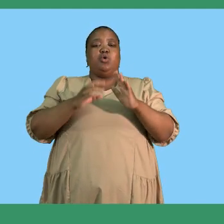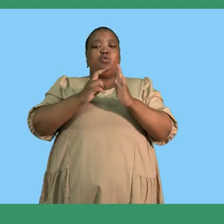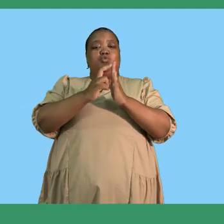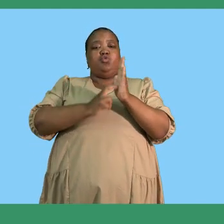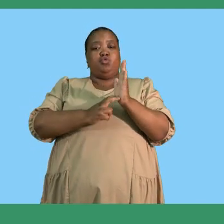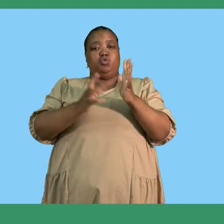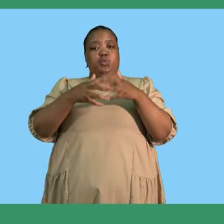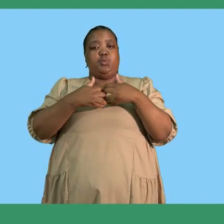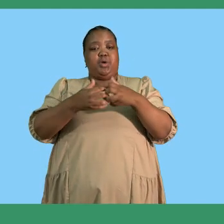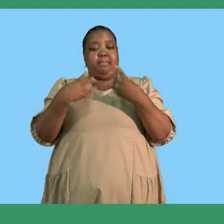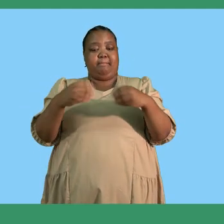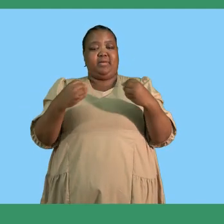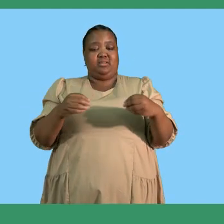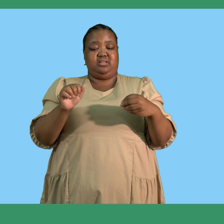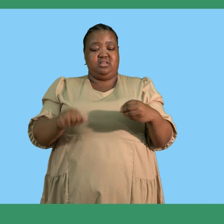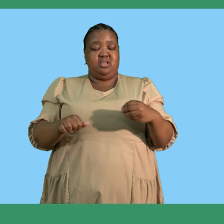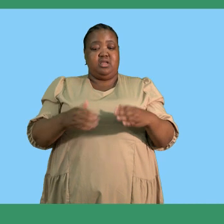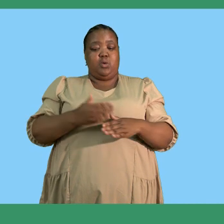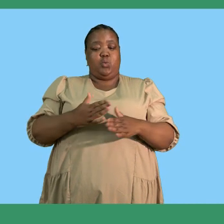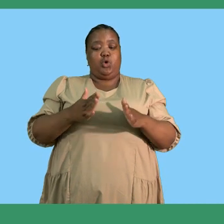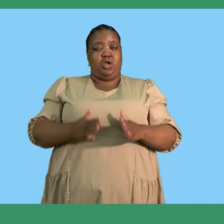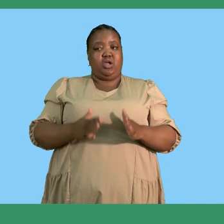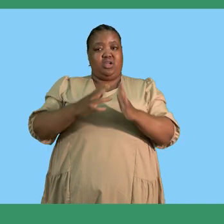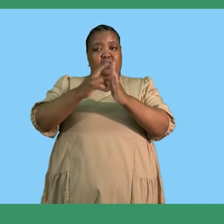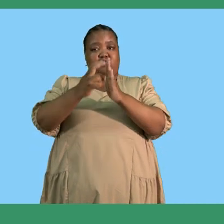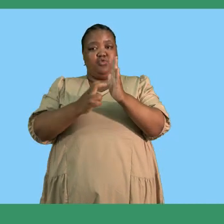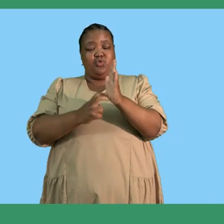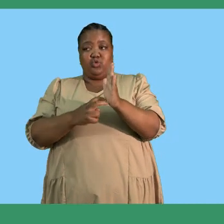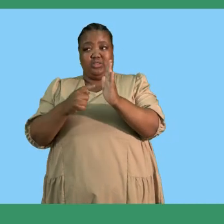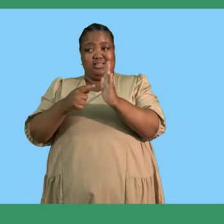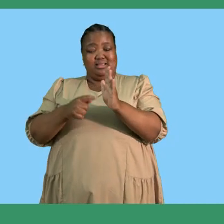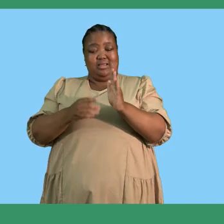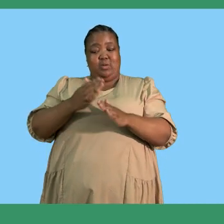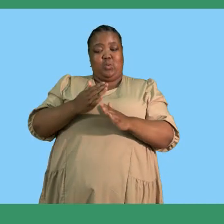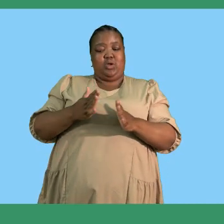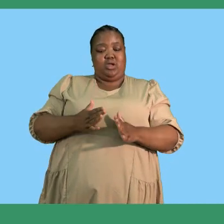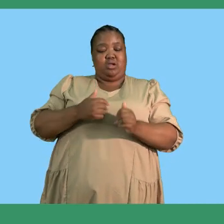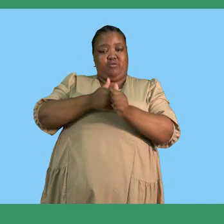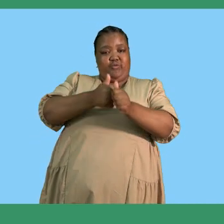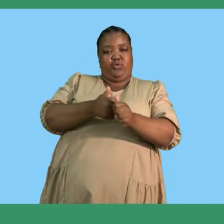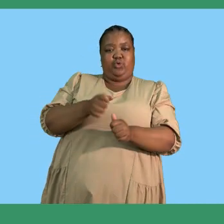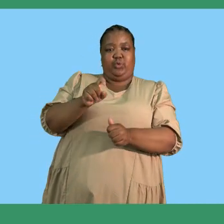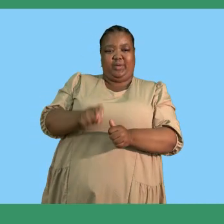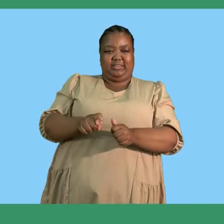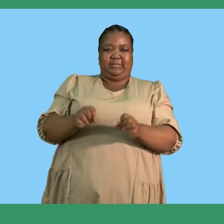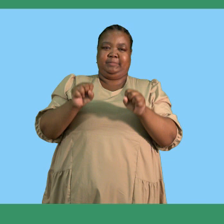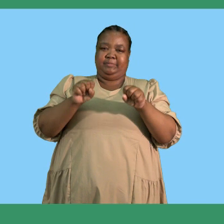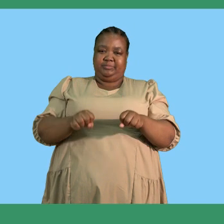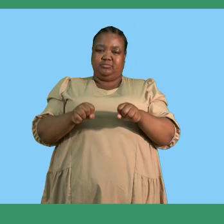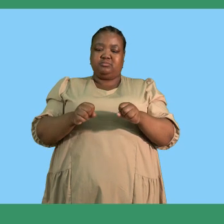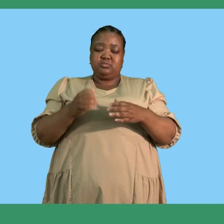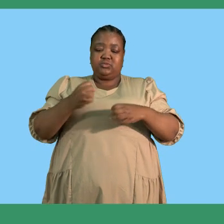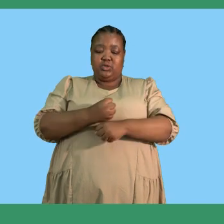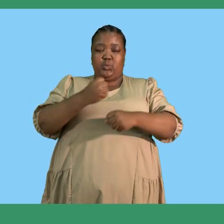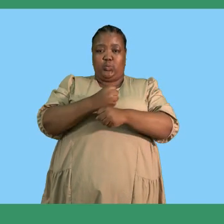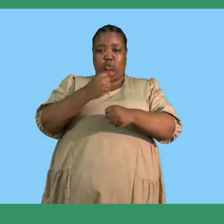and responsibilities of a business that employees need to comply with. We then have integrity,